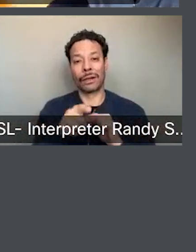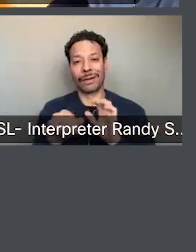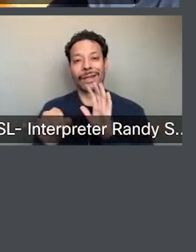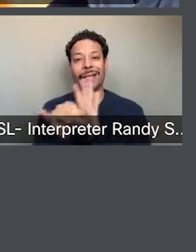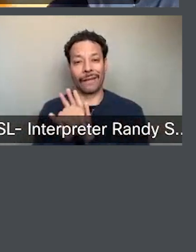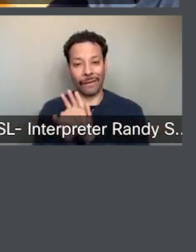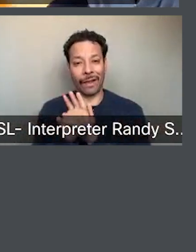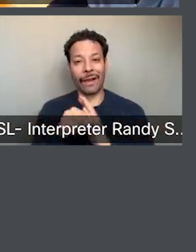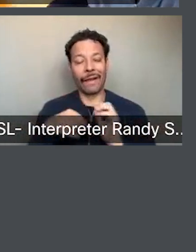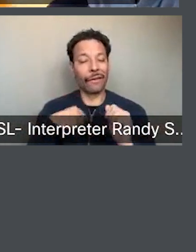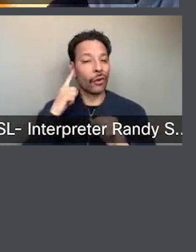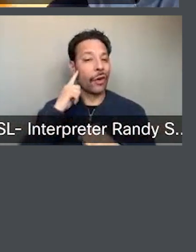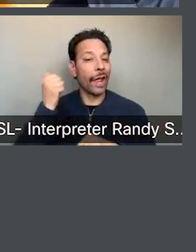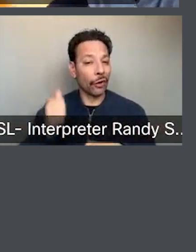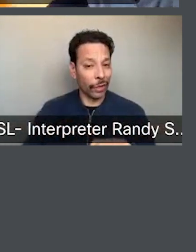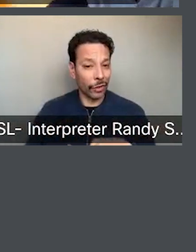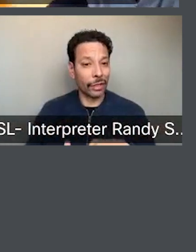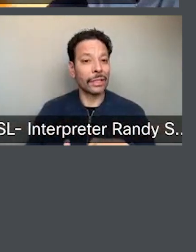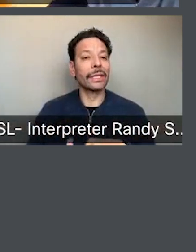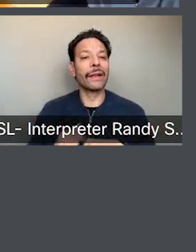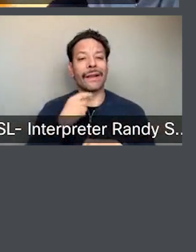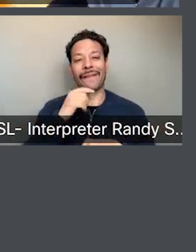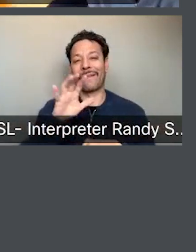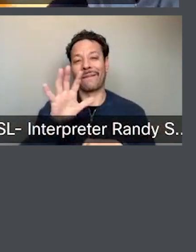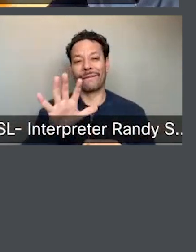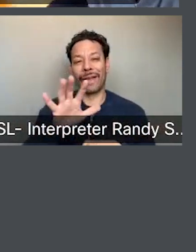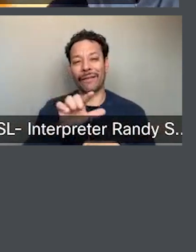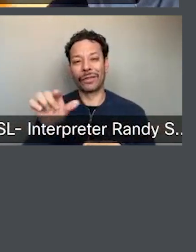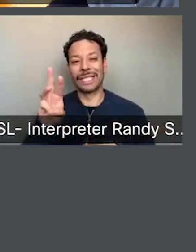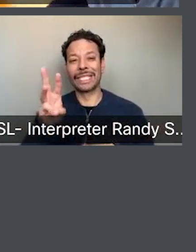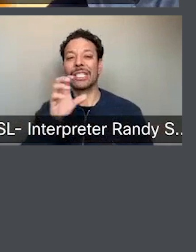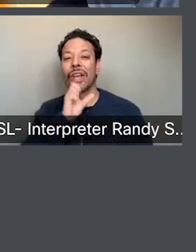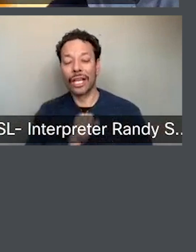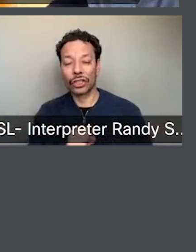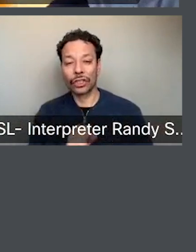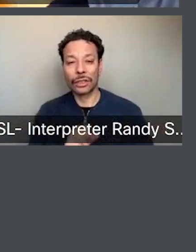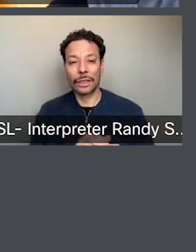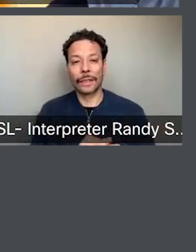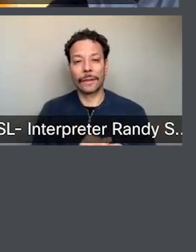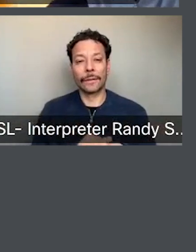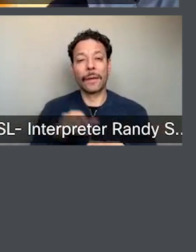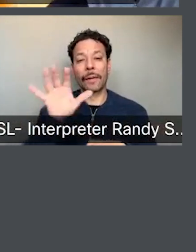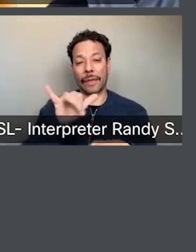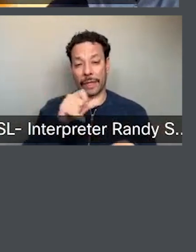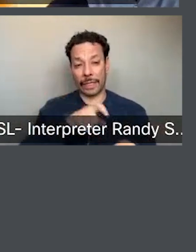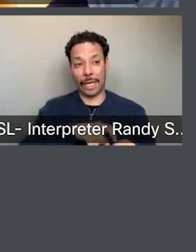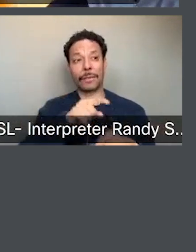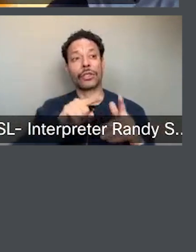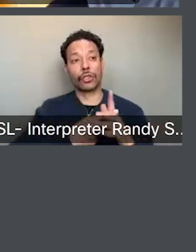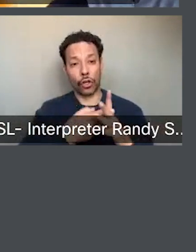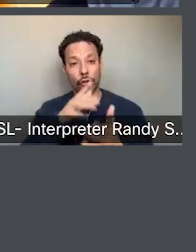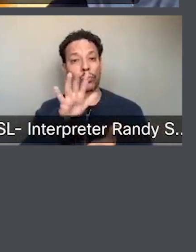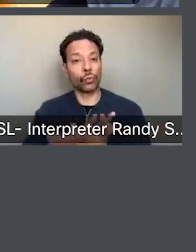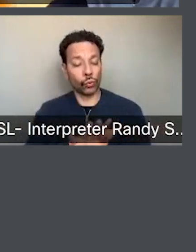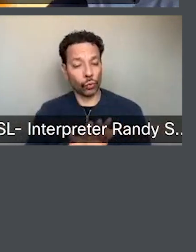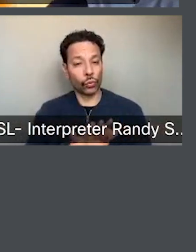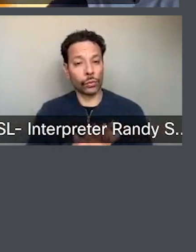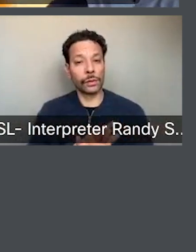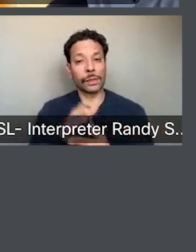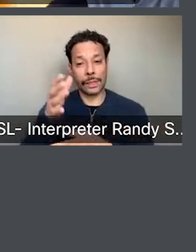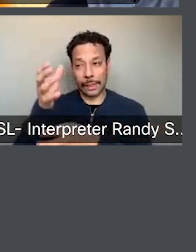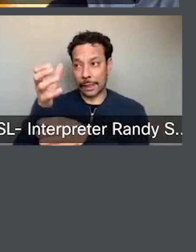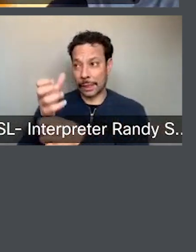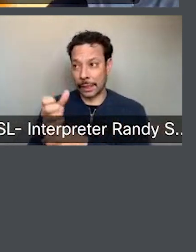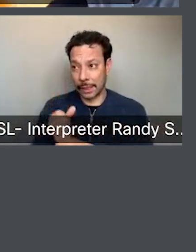with unilateral hearing loss at around 5 to 6 years of age. That would be about the time they started to school and received